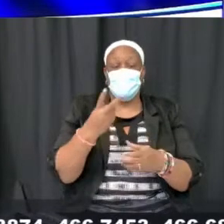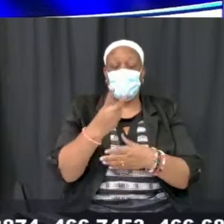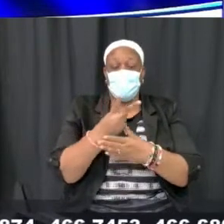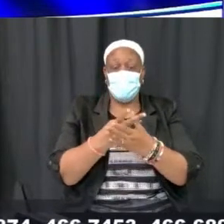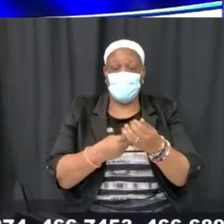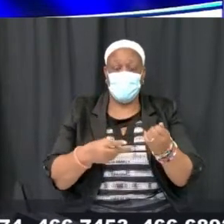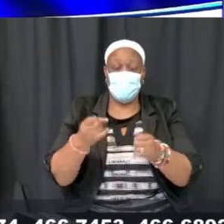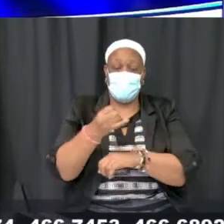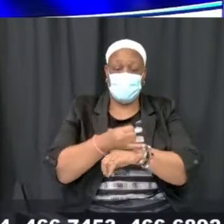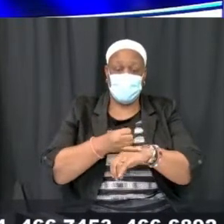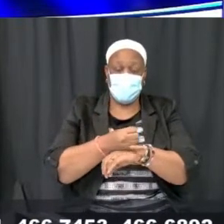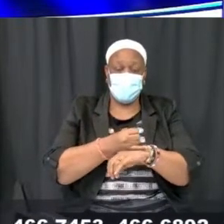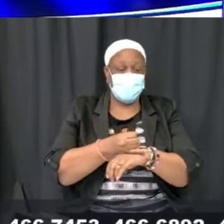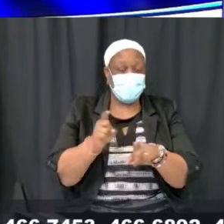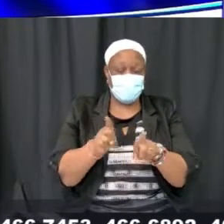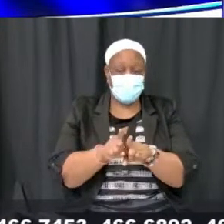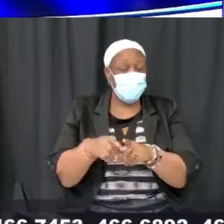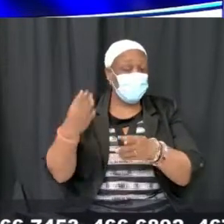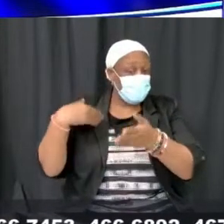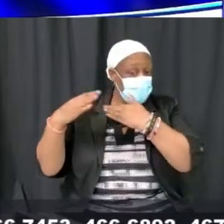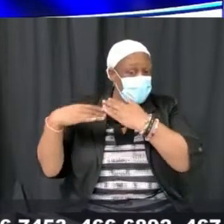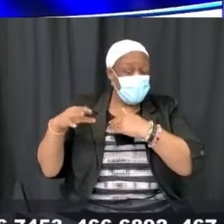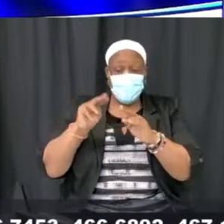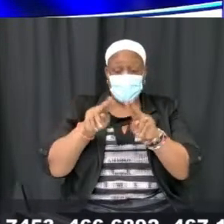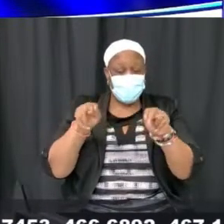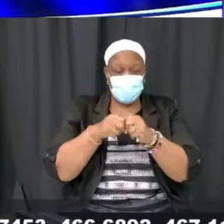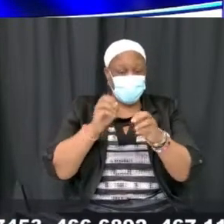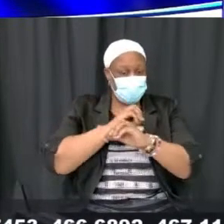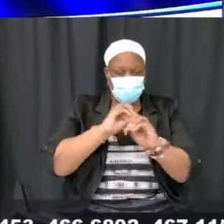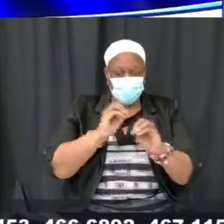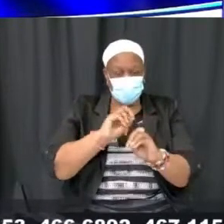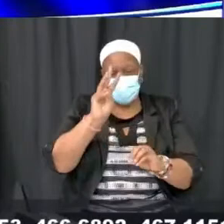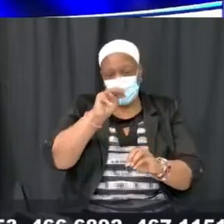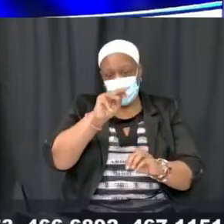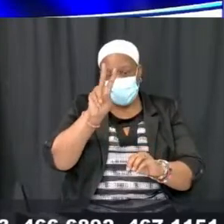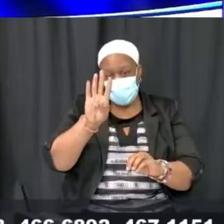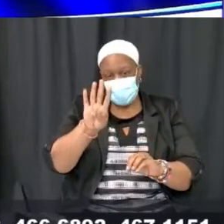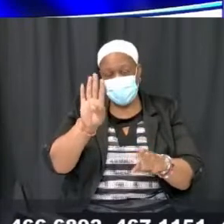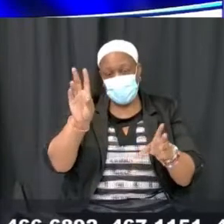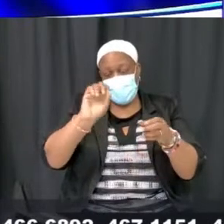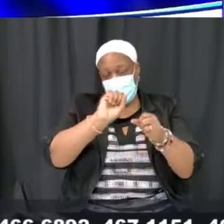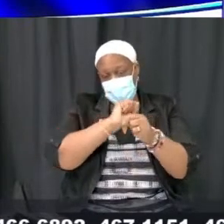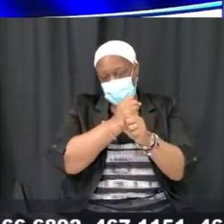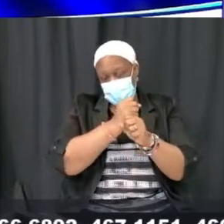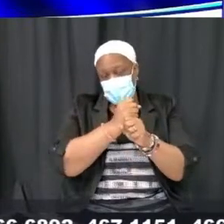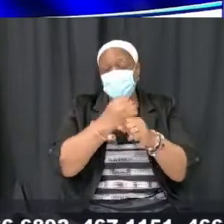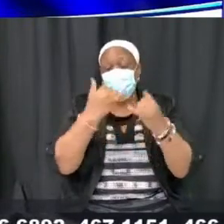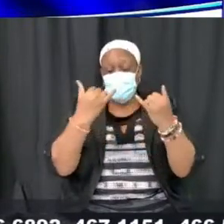thereby introducing a 24-hour curfew for the island of Nevis.